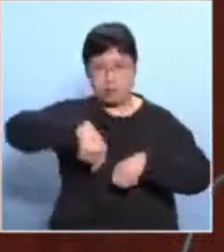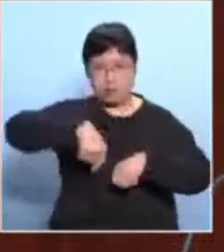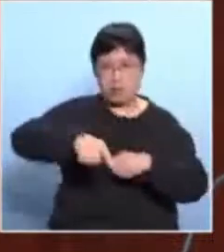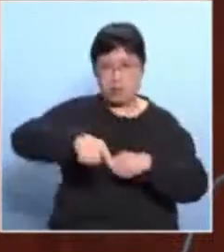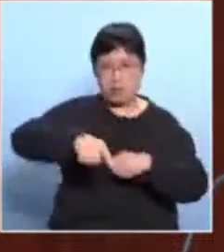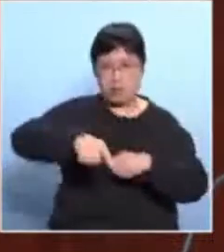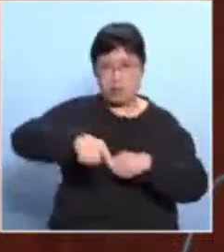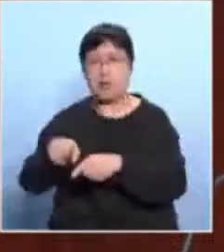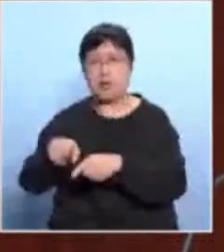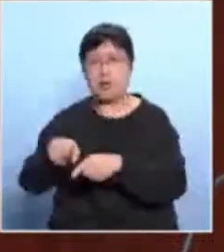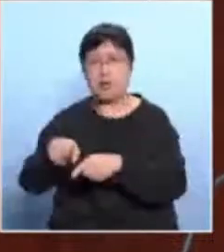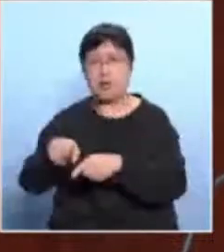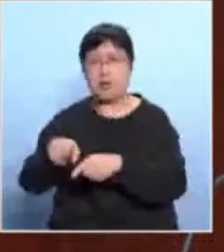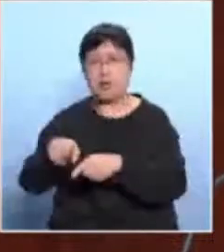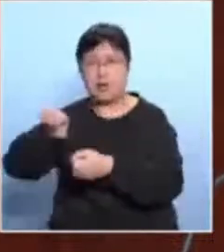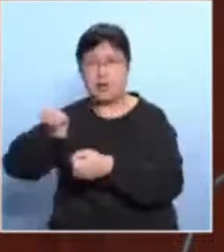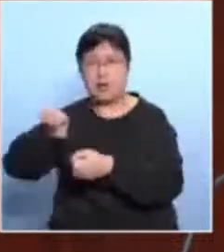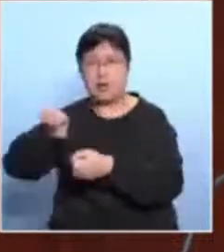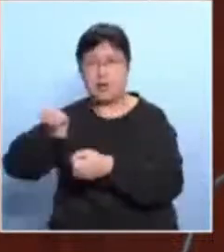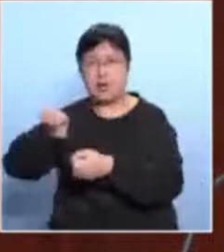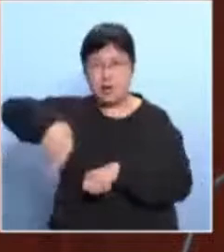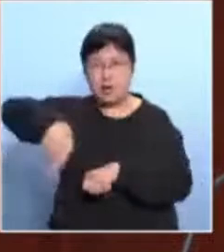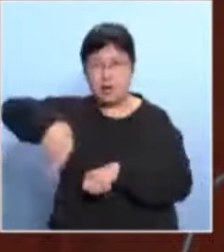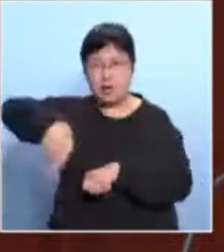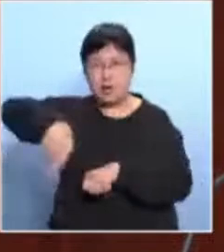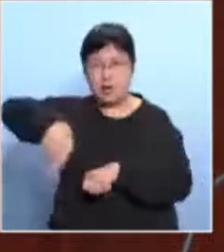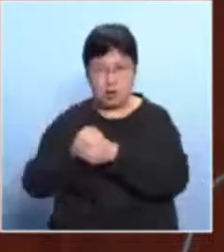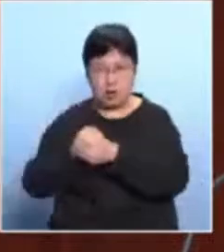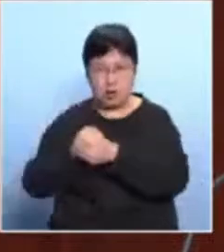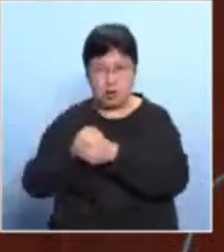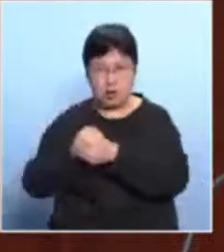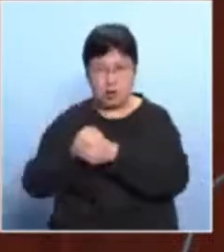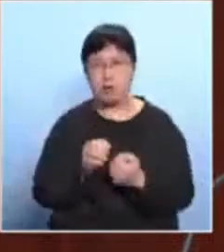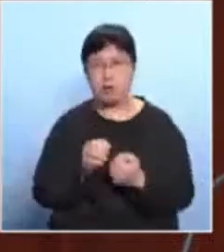and serve as a hub for I&T developments.